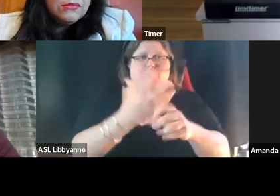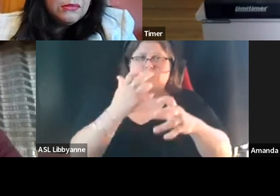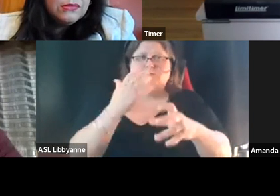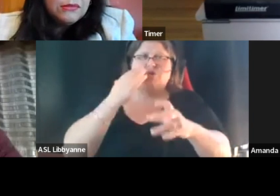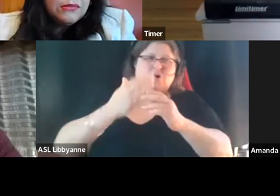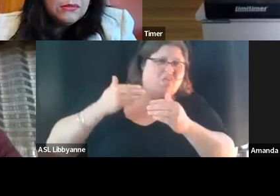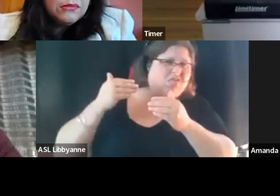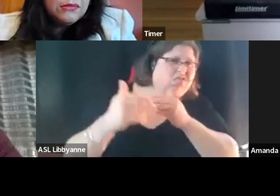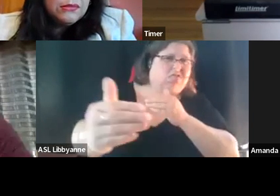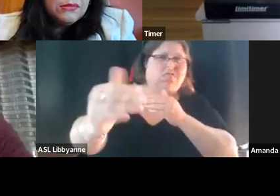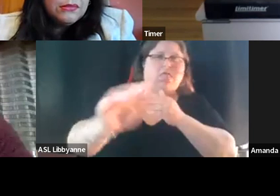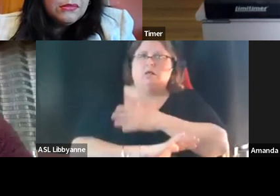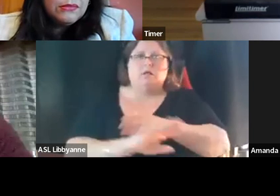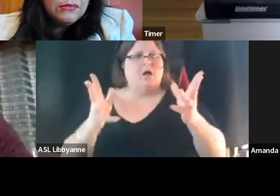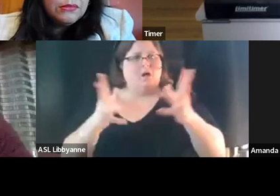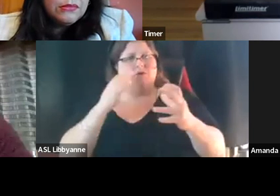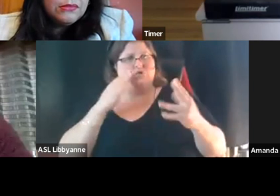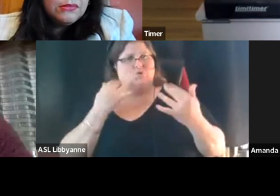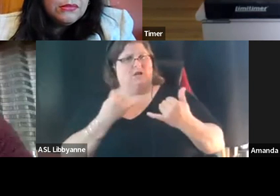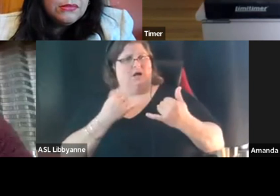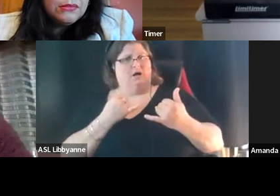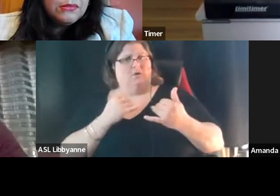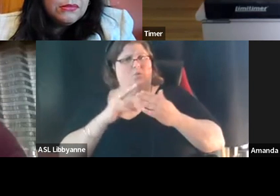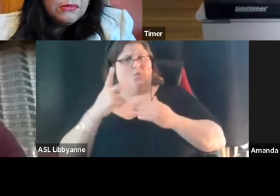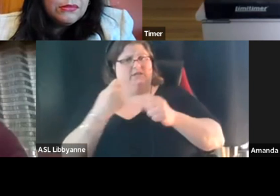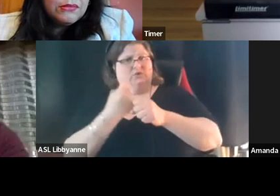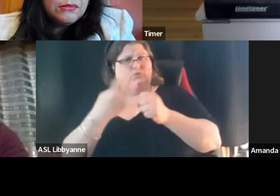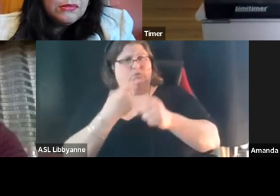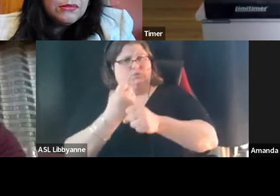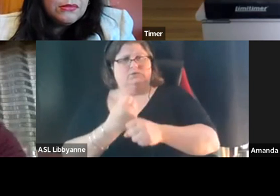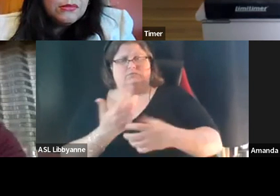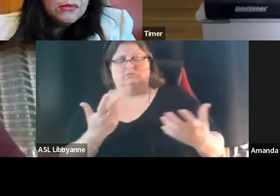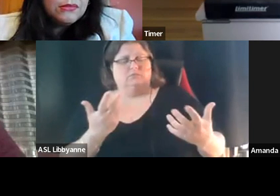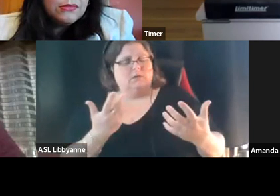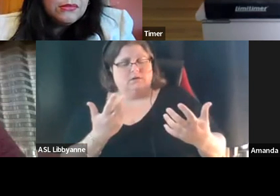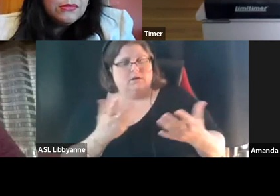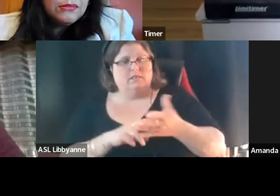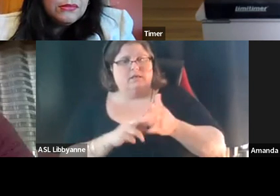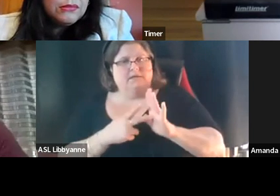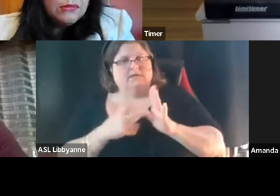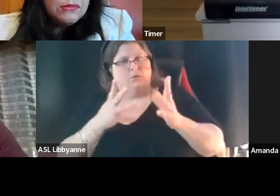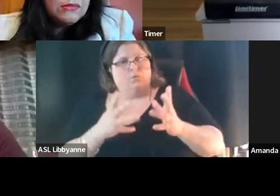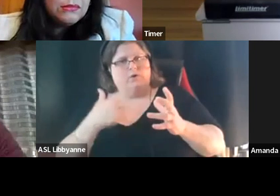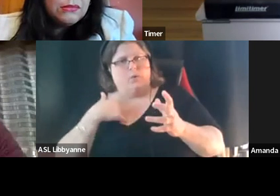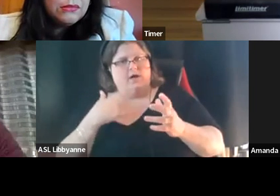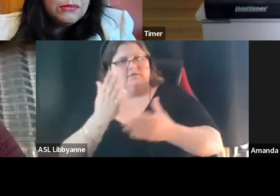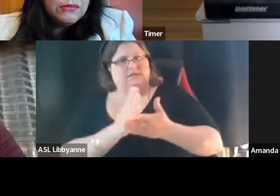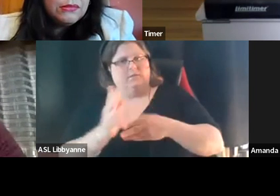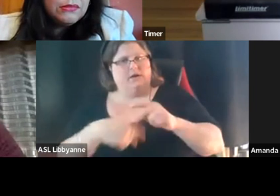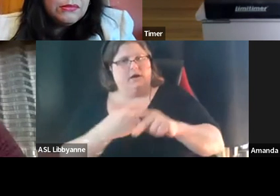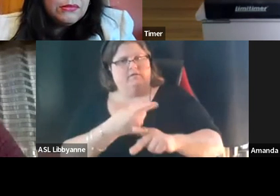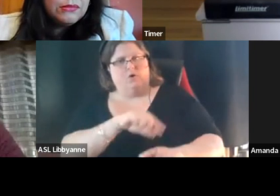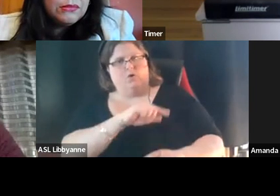like for the superintendent, as far as the search that y'all are having right now, to actually have a qualification